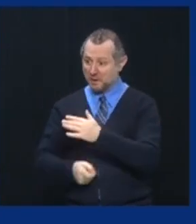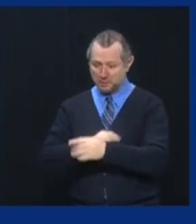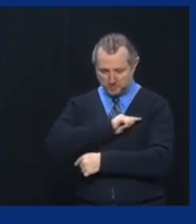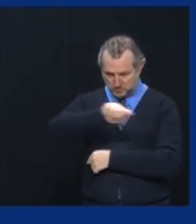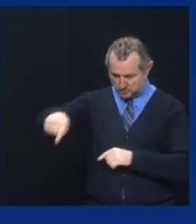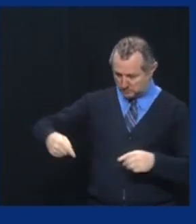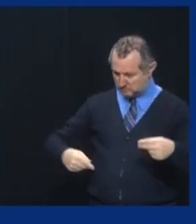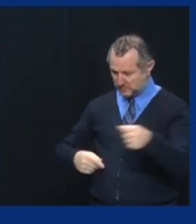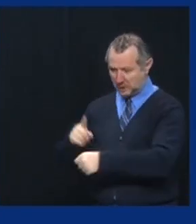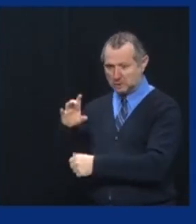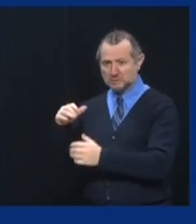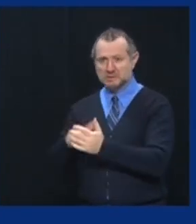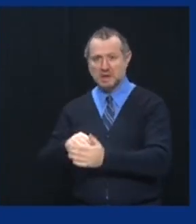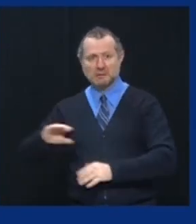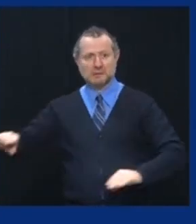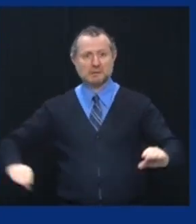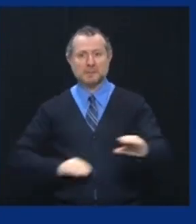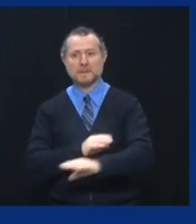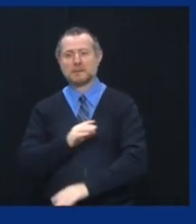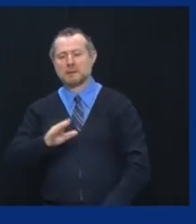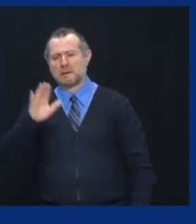you. Yeah.